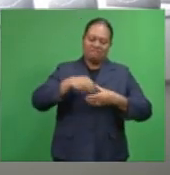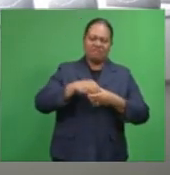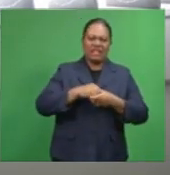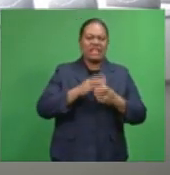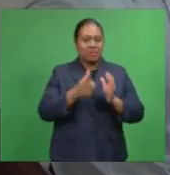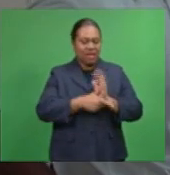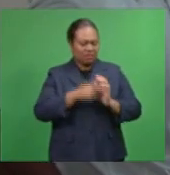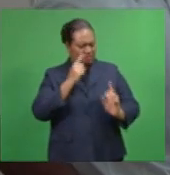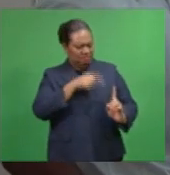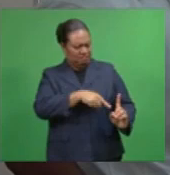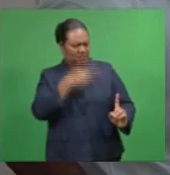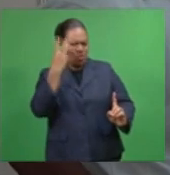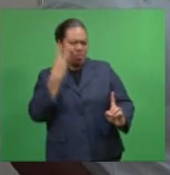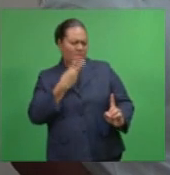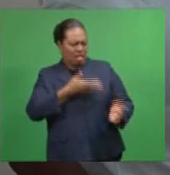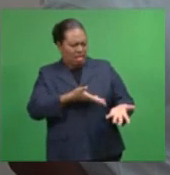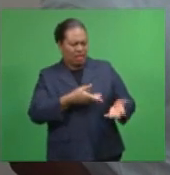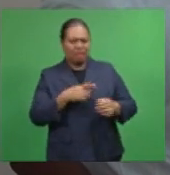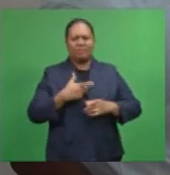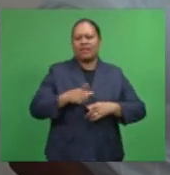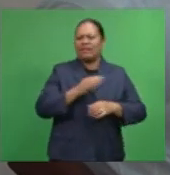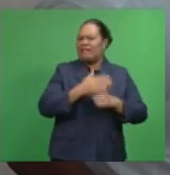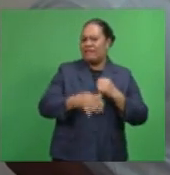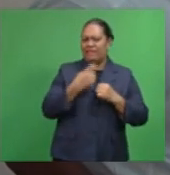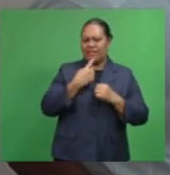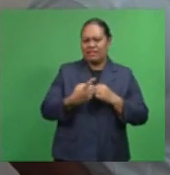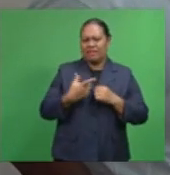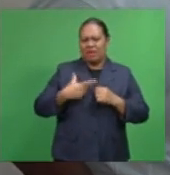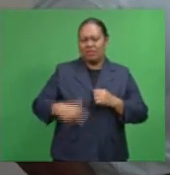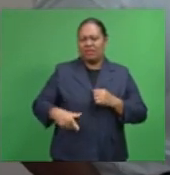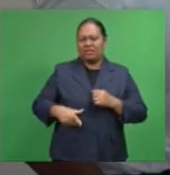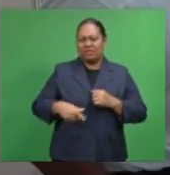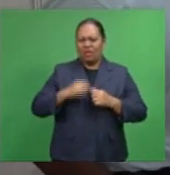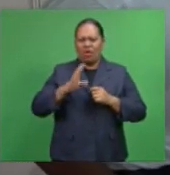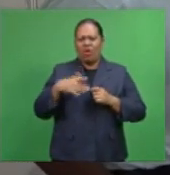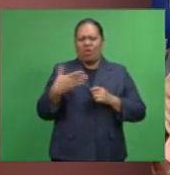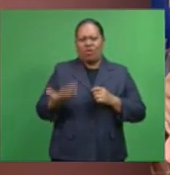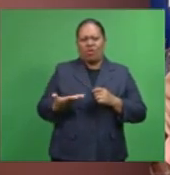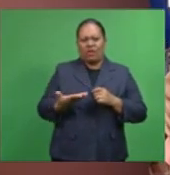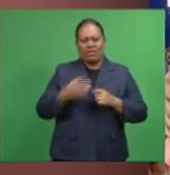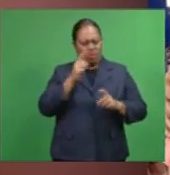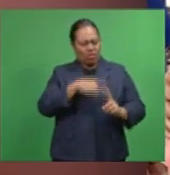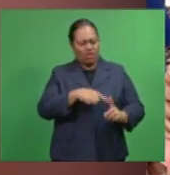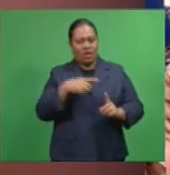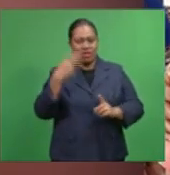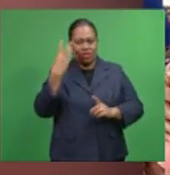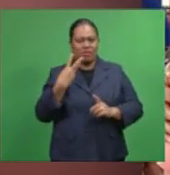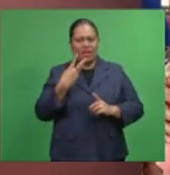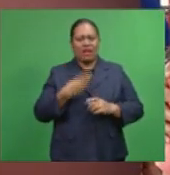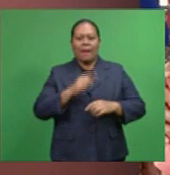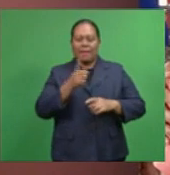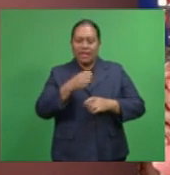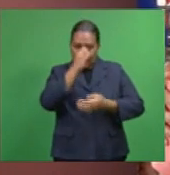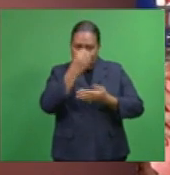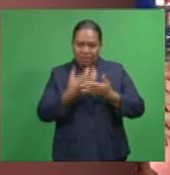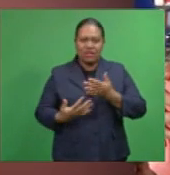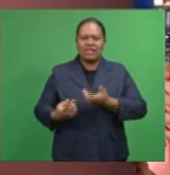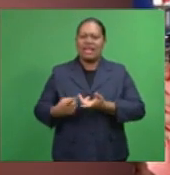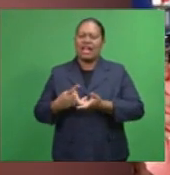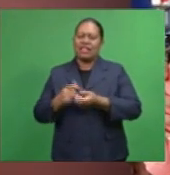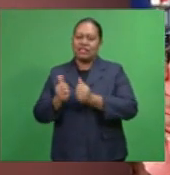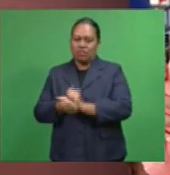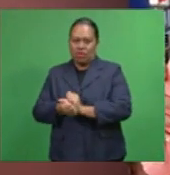And that allowed me to transfer that, if you may say, that experience into the other